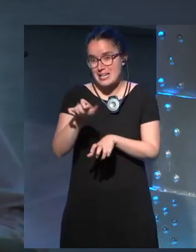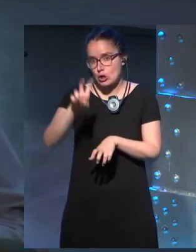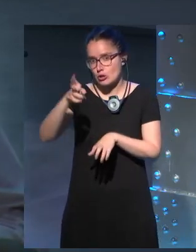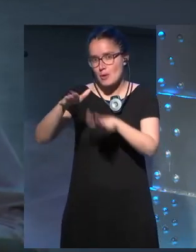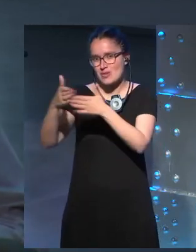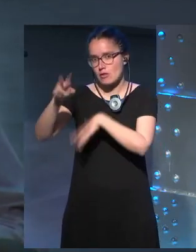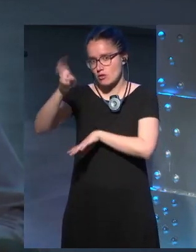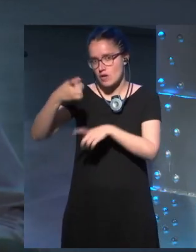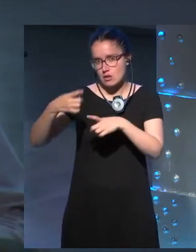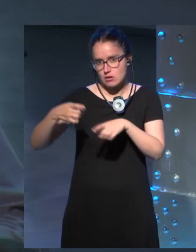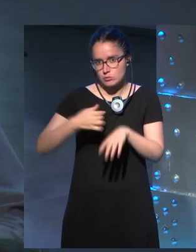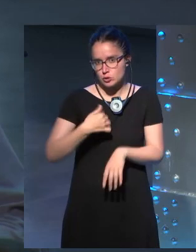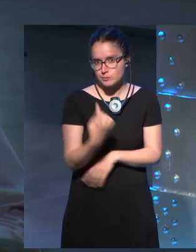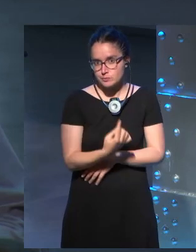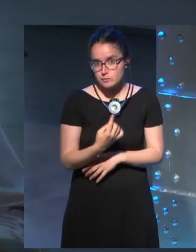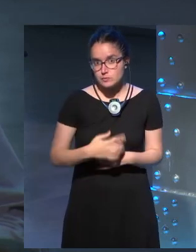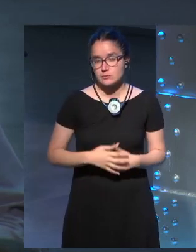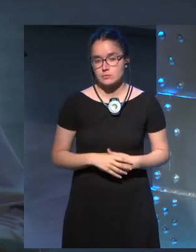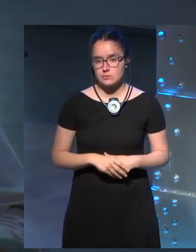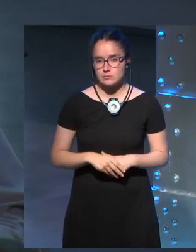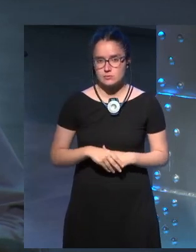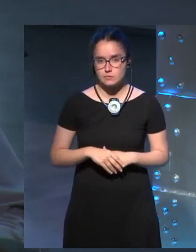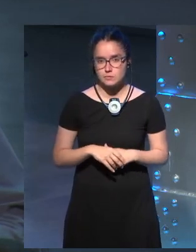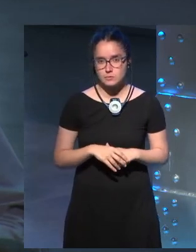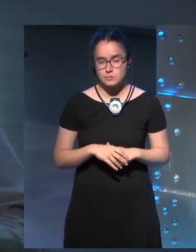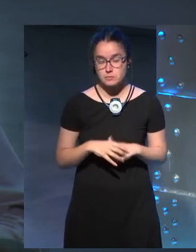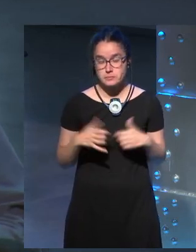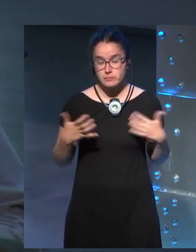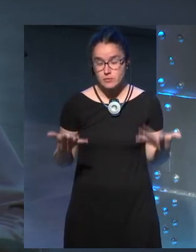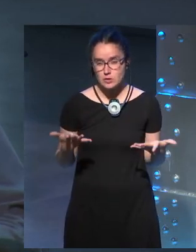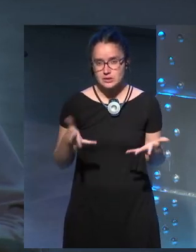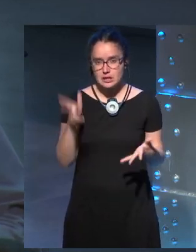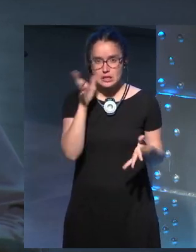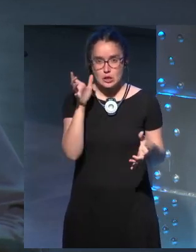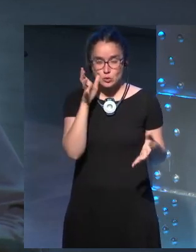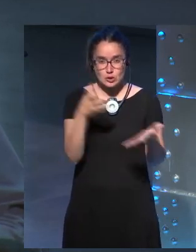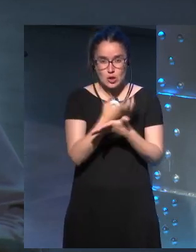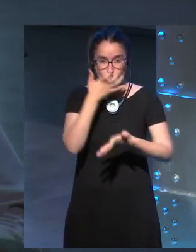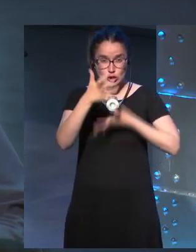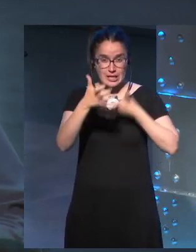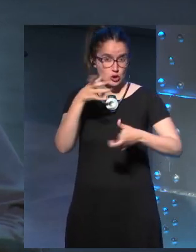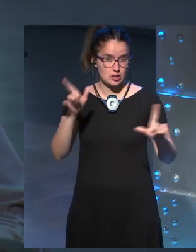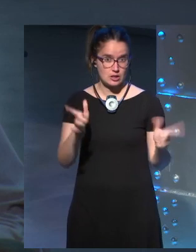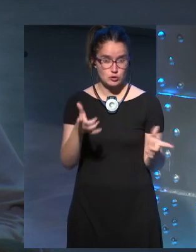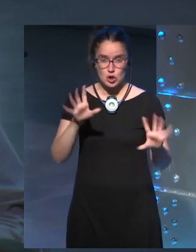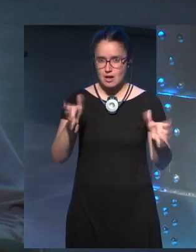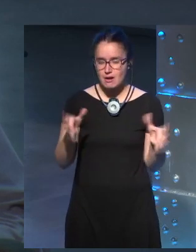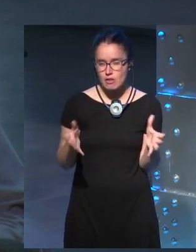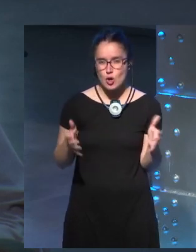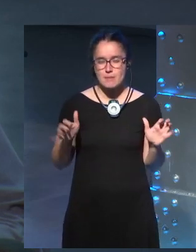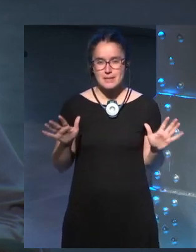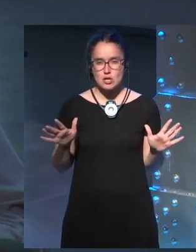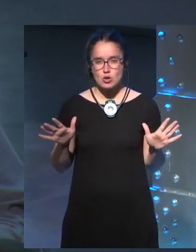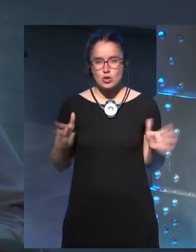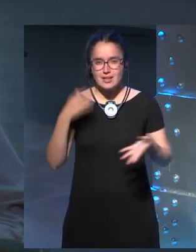wasn't having to over-listen to me screaming and whatever. But I think there's